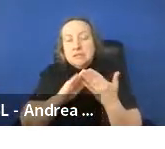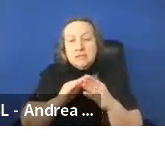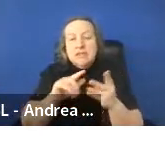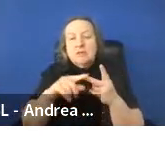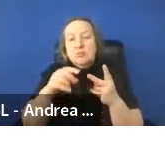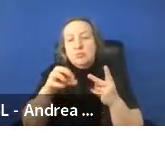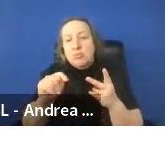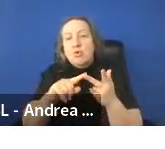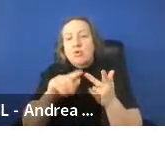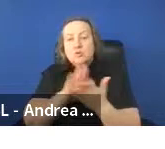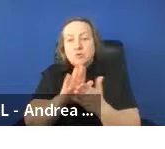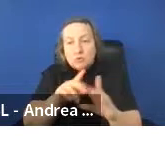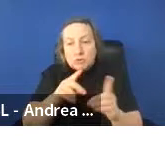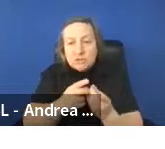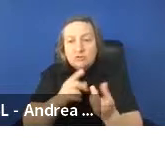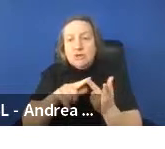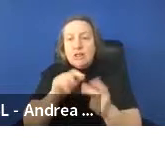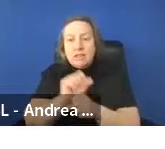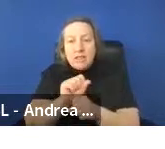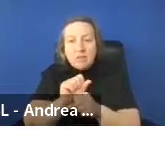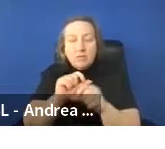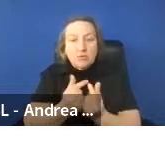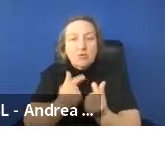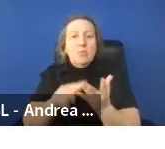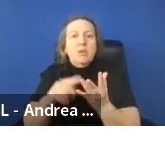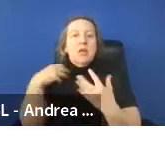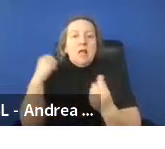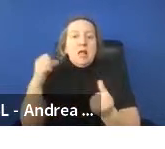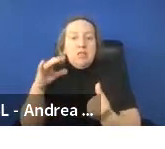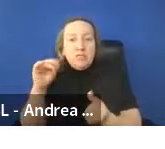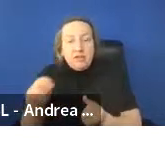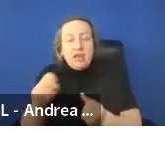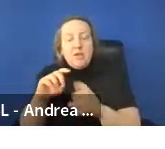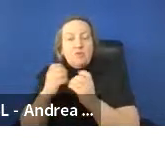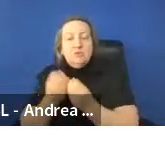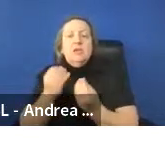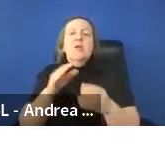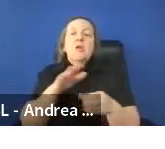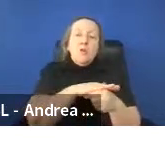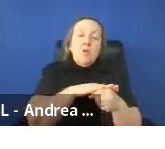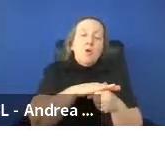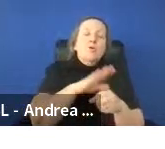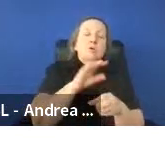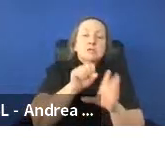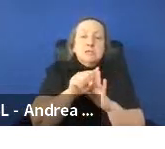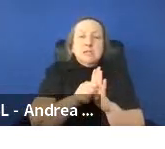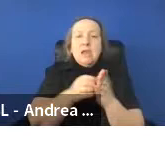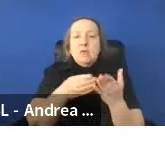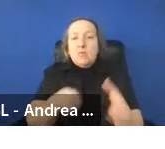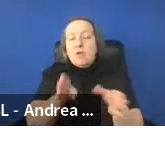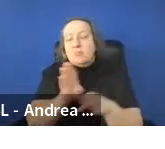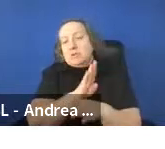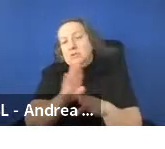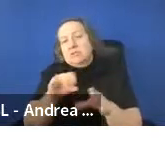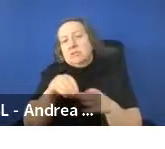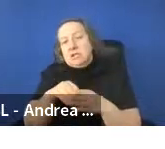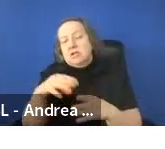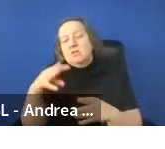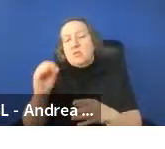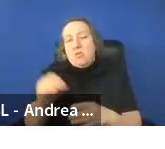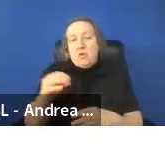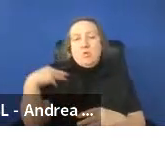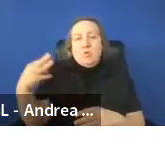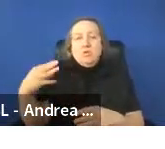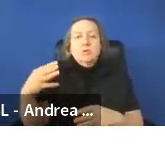labor groups, healthcare organizations, and local and statewide business associations in both Oregon and Washington. Identified as the